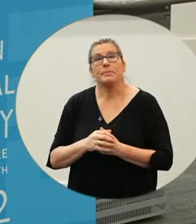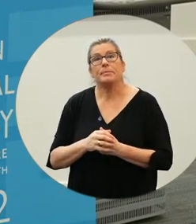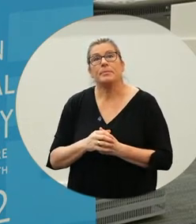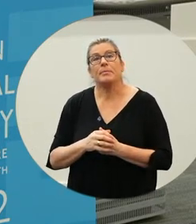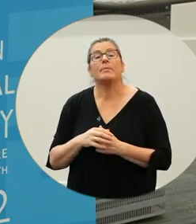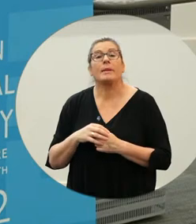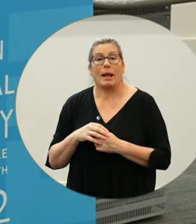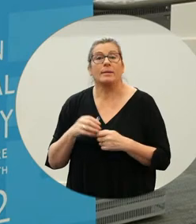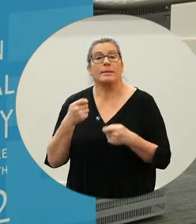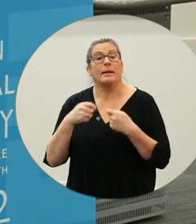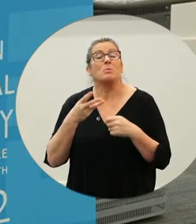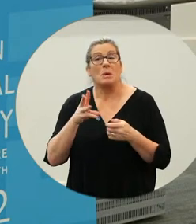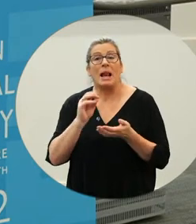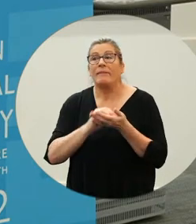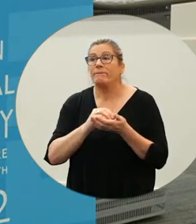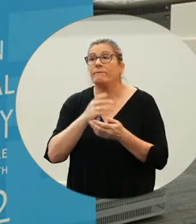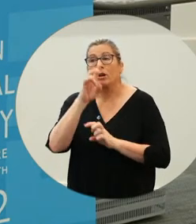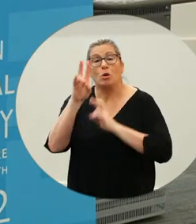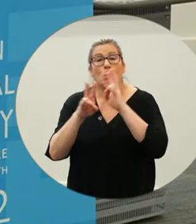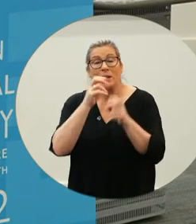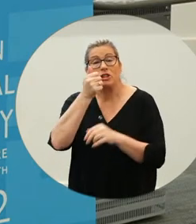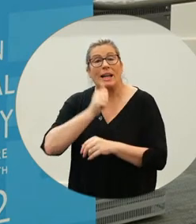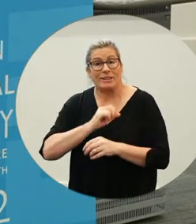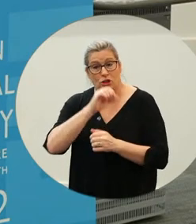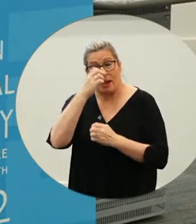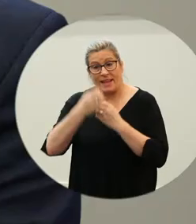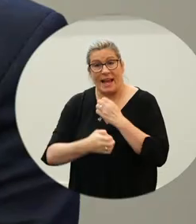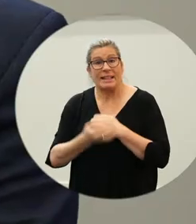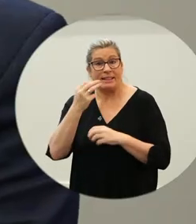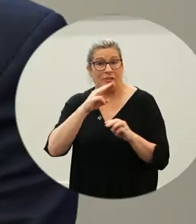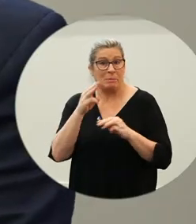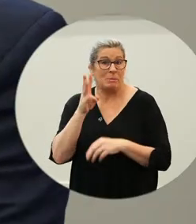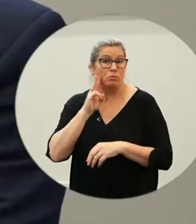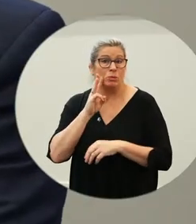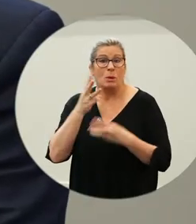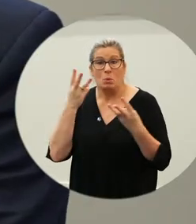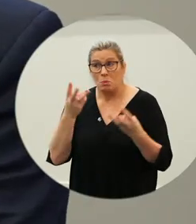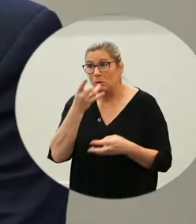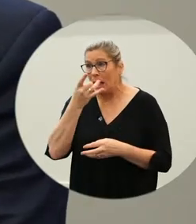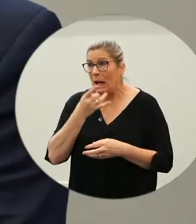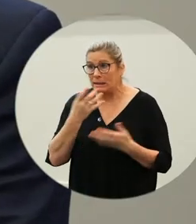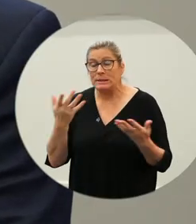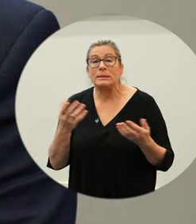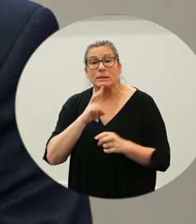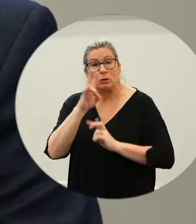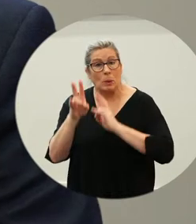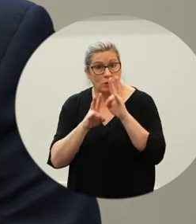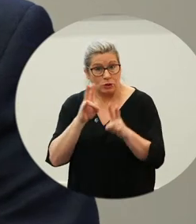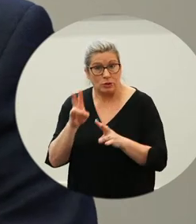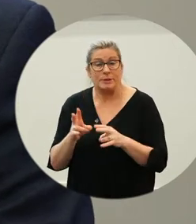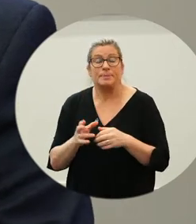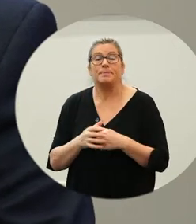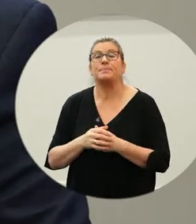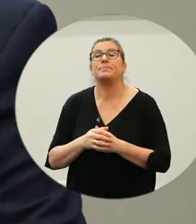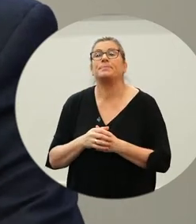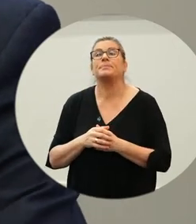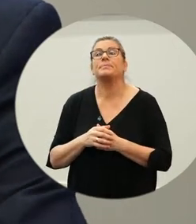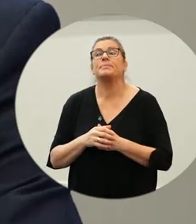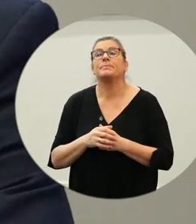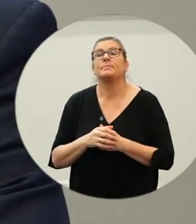And we'll take a little time for questions at the end if people want me to amplify anything or people have questions to ask.